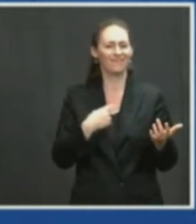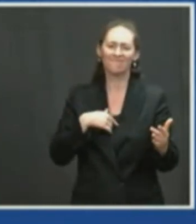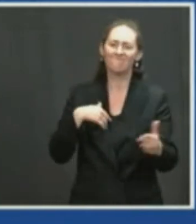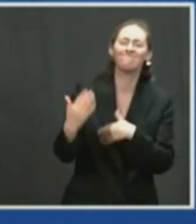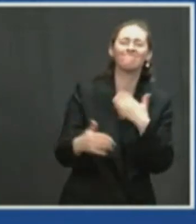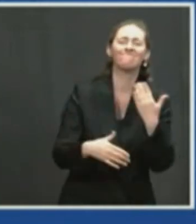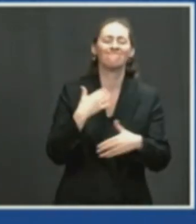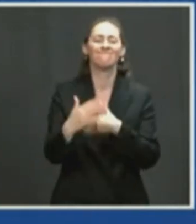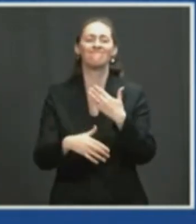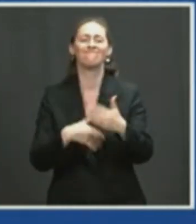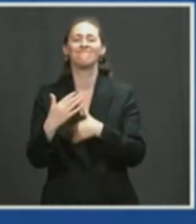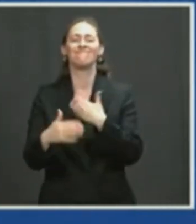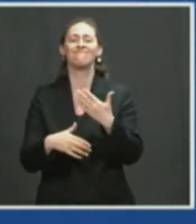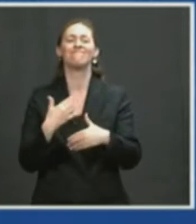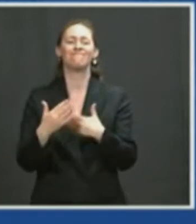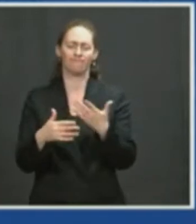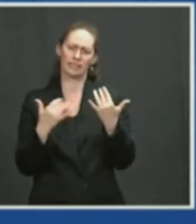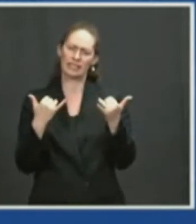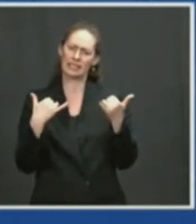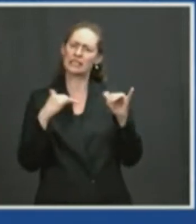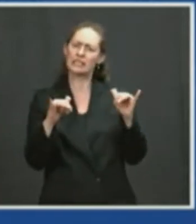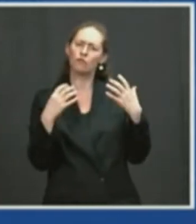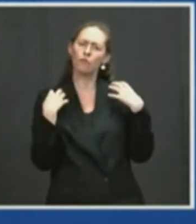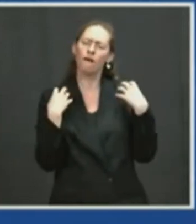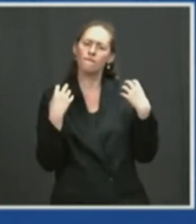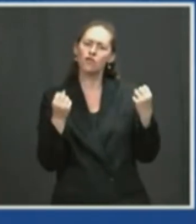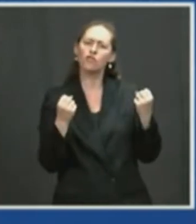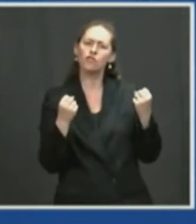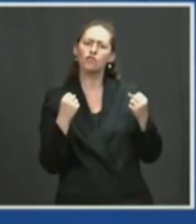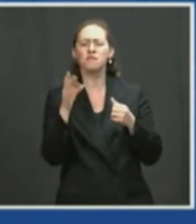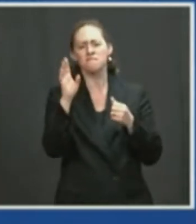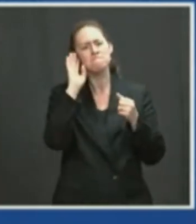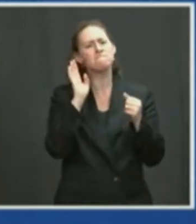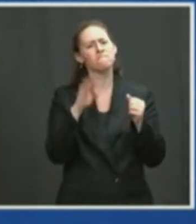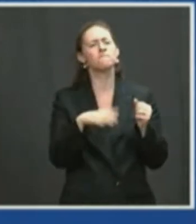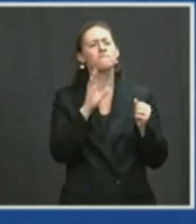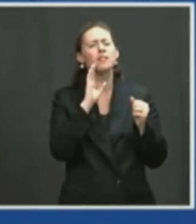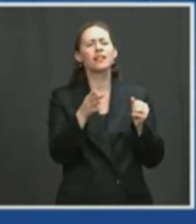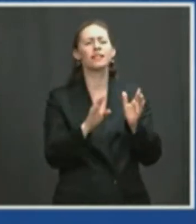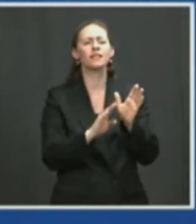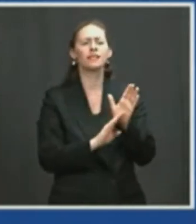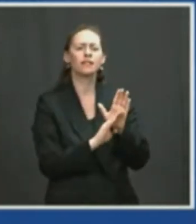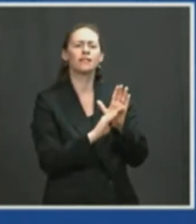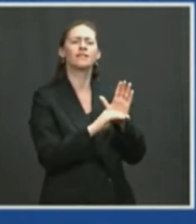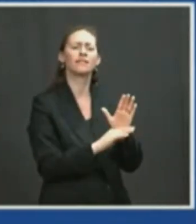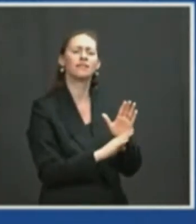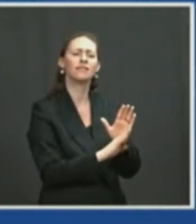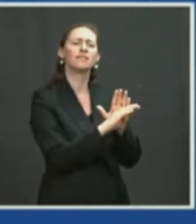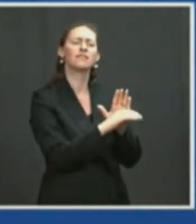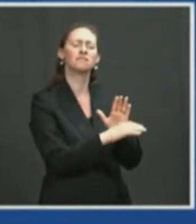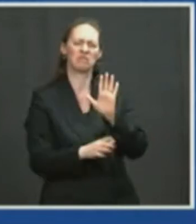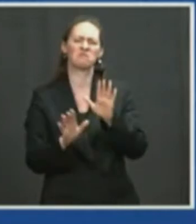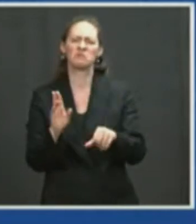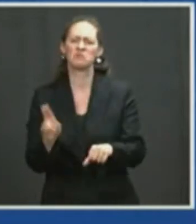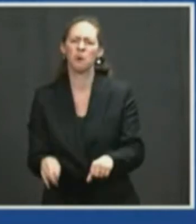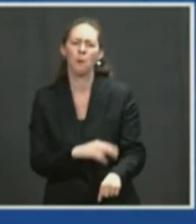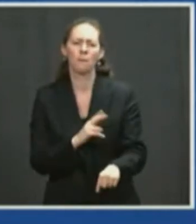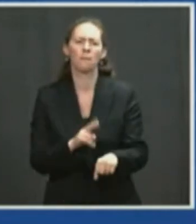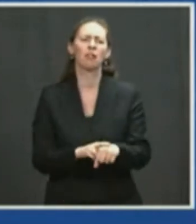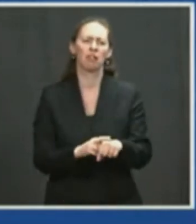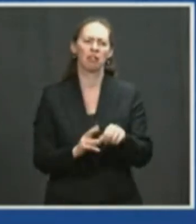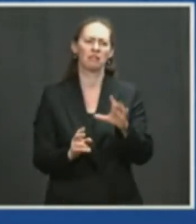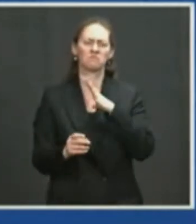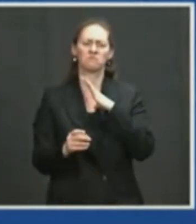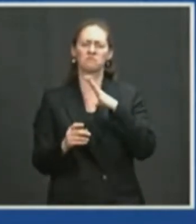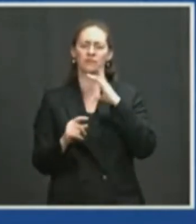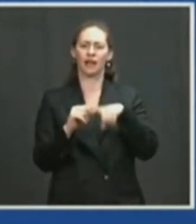recovery, we're going to hit some bumps along the way. Of course that'll happen. We can't reboot the world's largest economy like